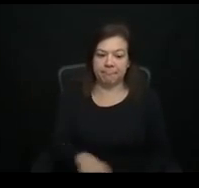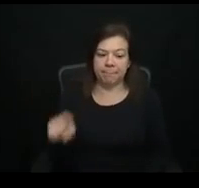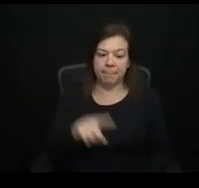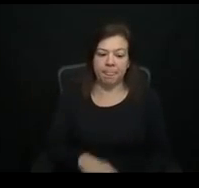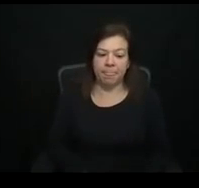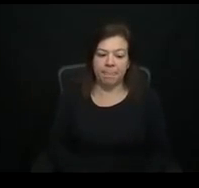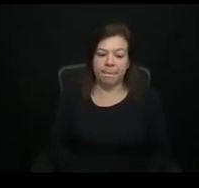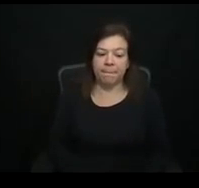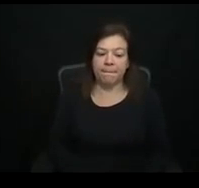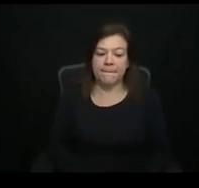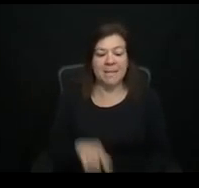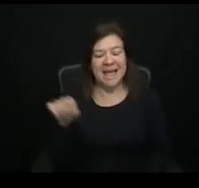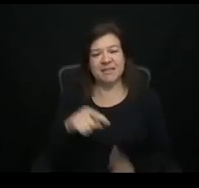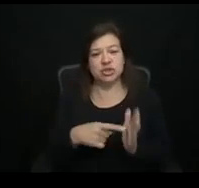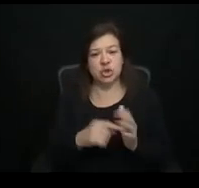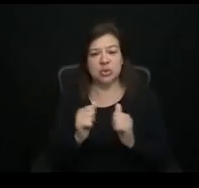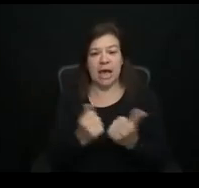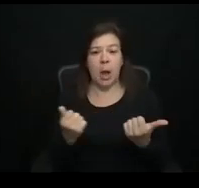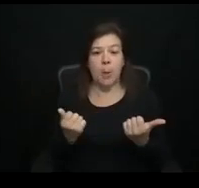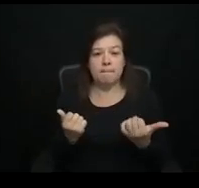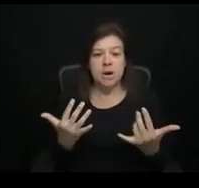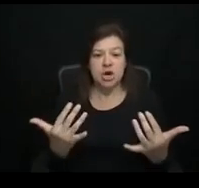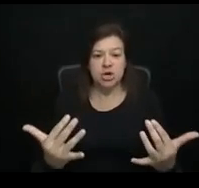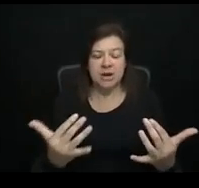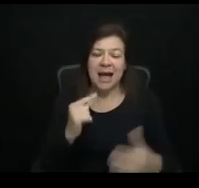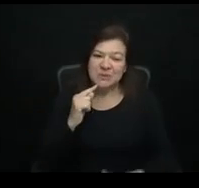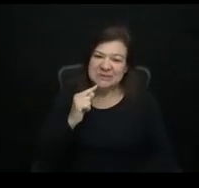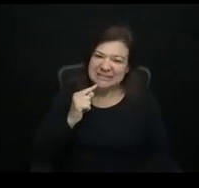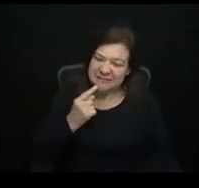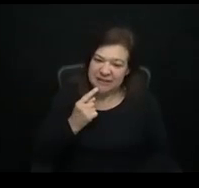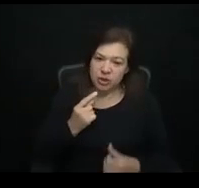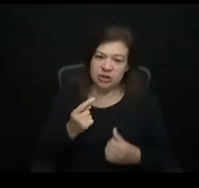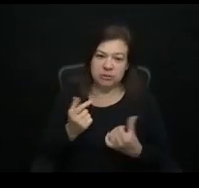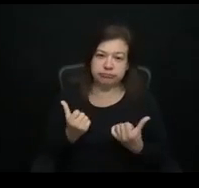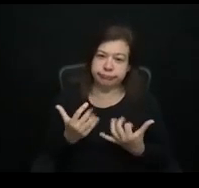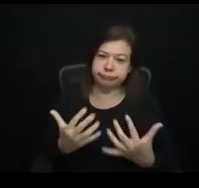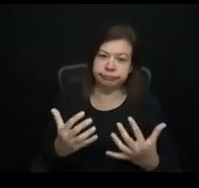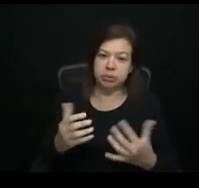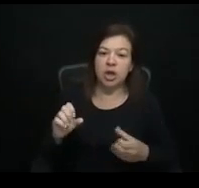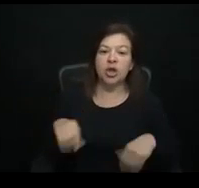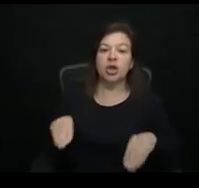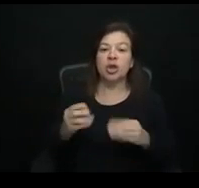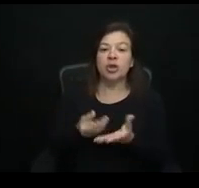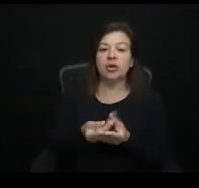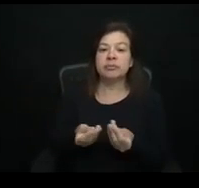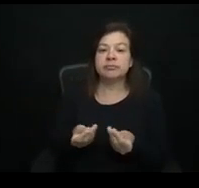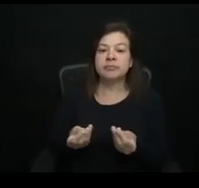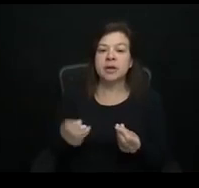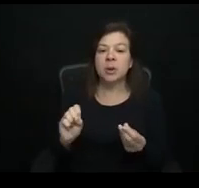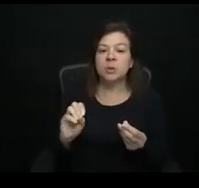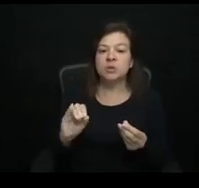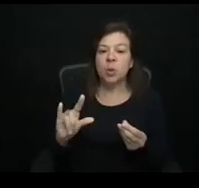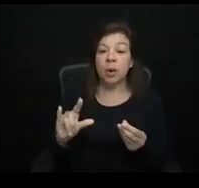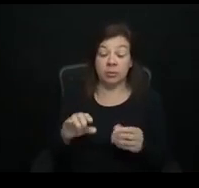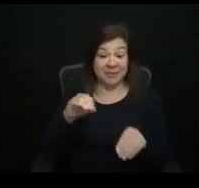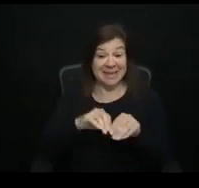how burned and how severely soil was charred in this fire. And you can see the canyon, it wasn't too